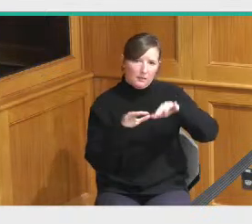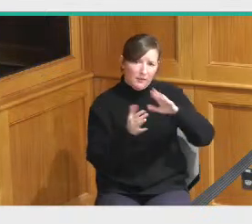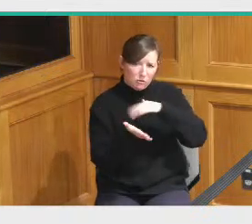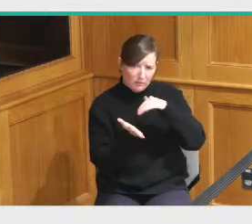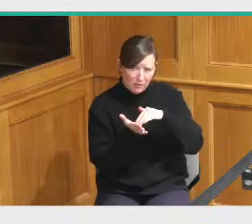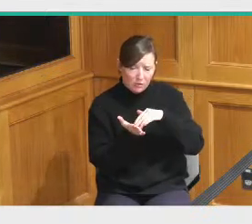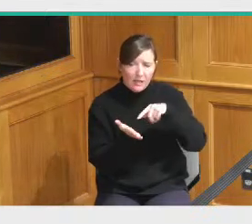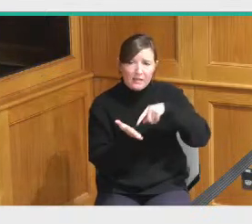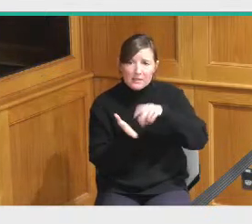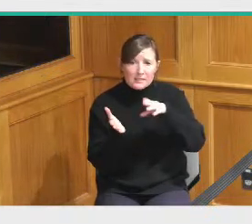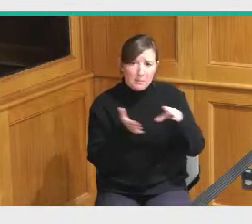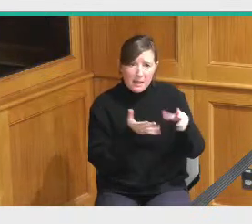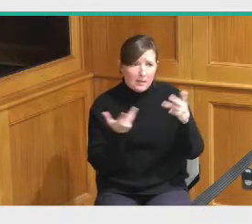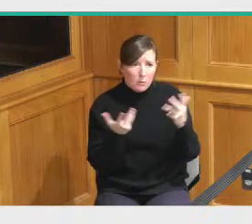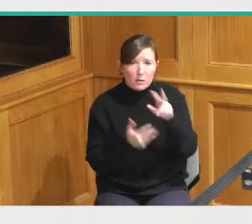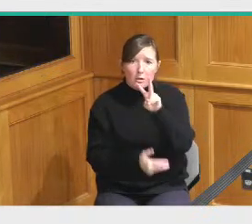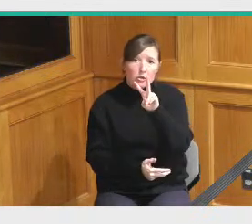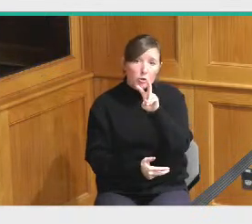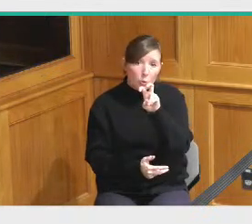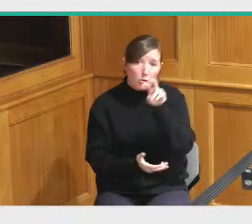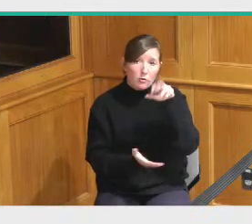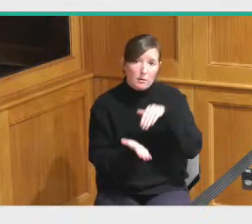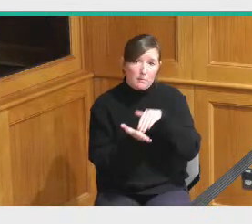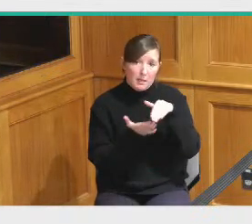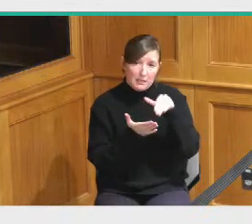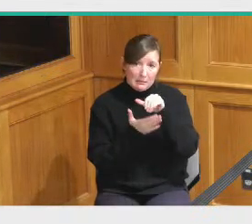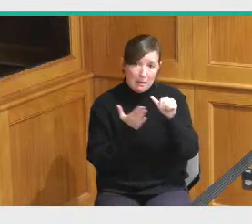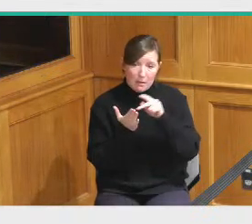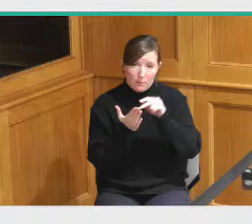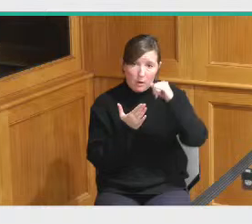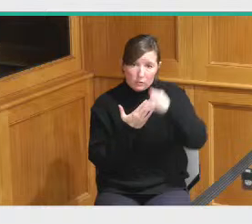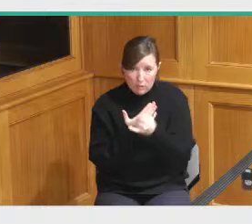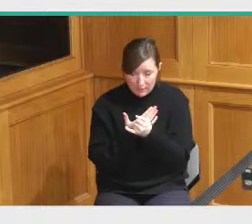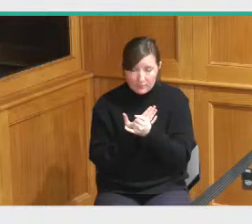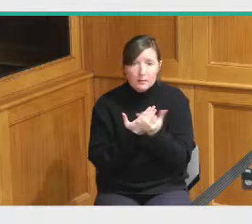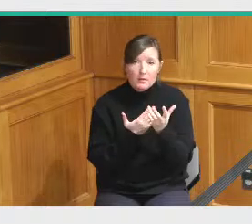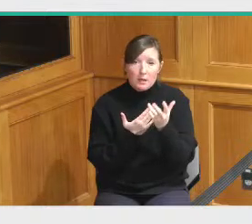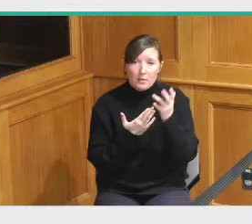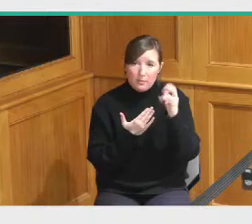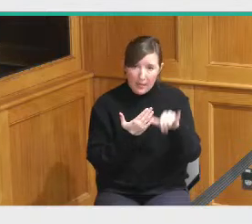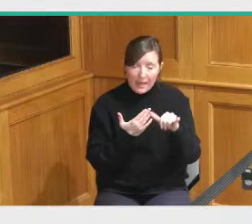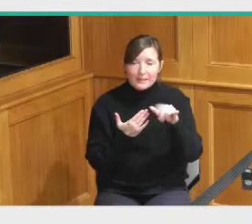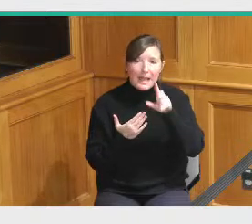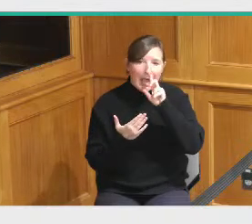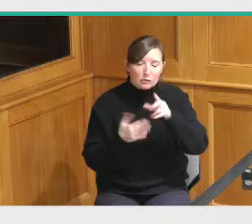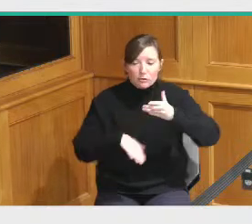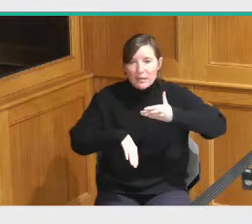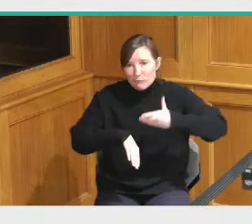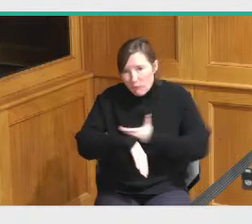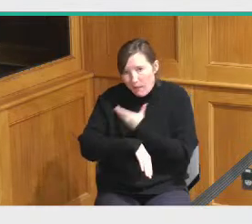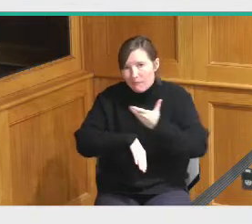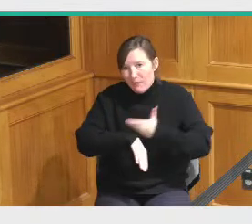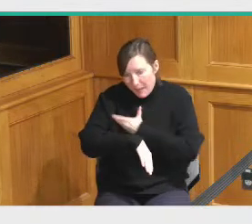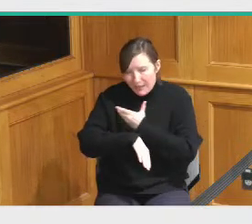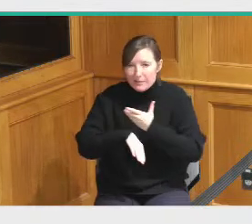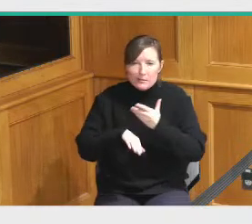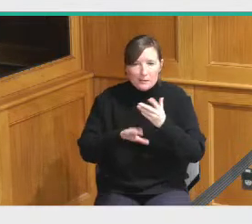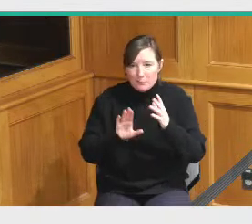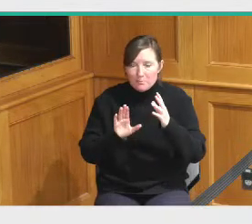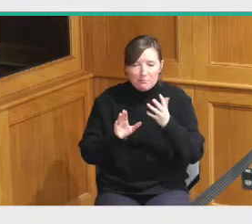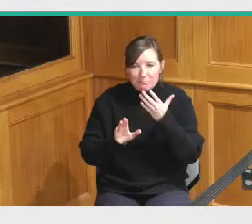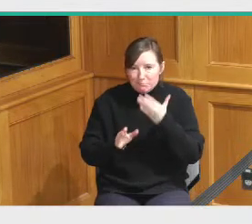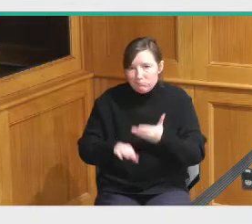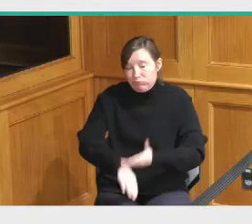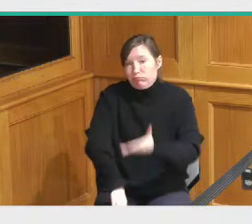been a $200 million project that would facilitate a renovation and revitalization of the Duke Energy